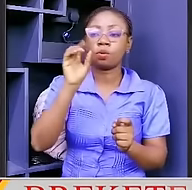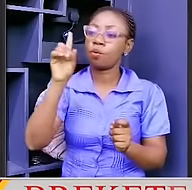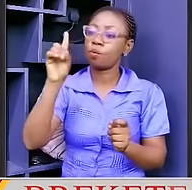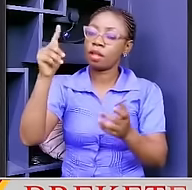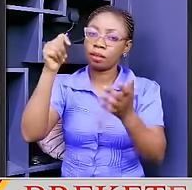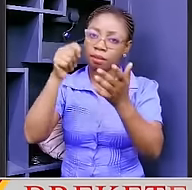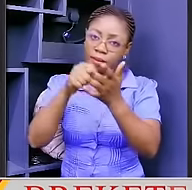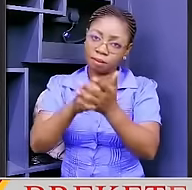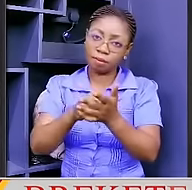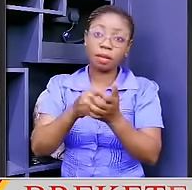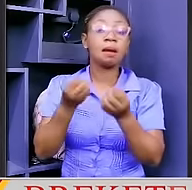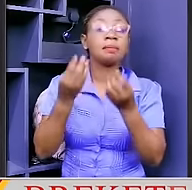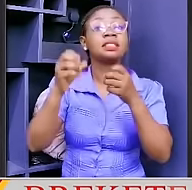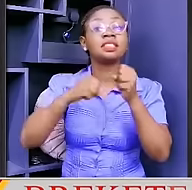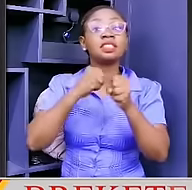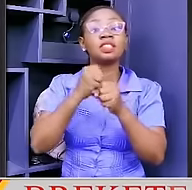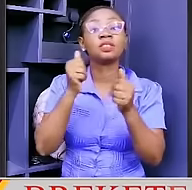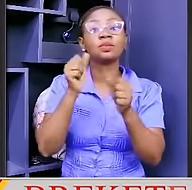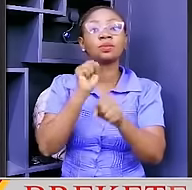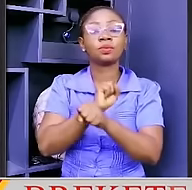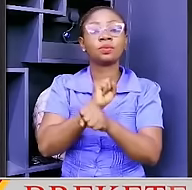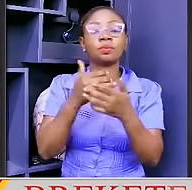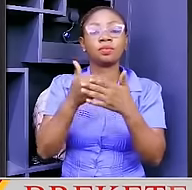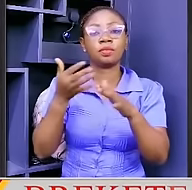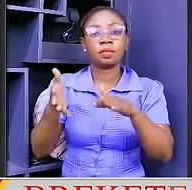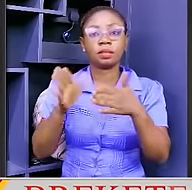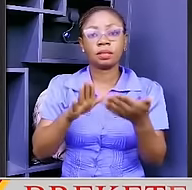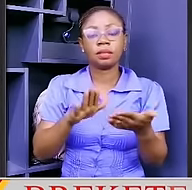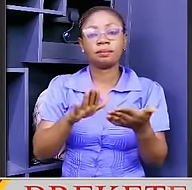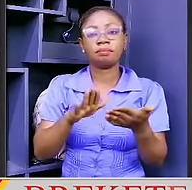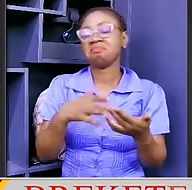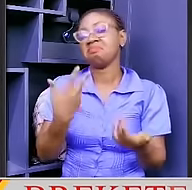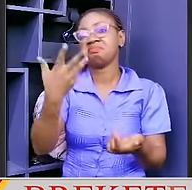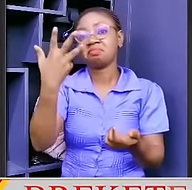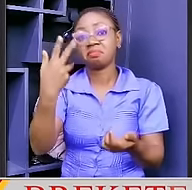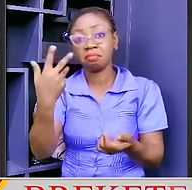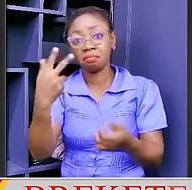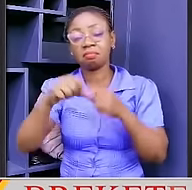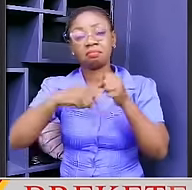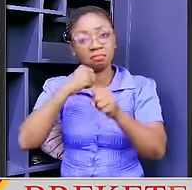many years in work before he died? 13 years, sir.